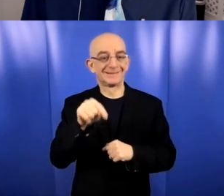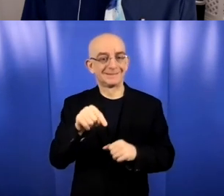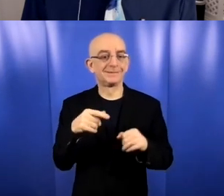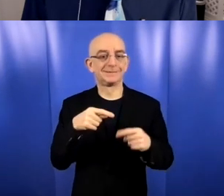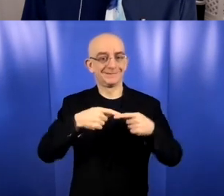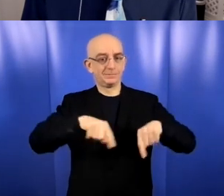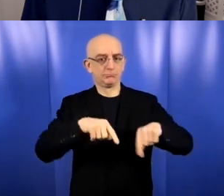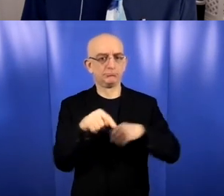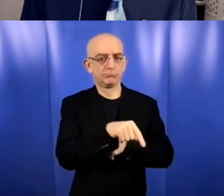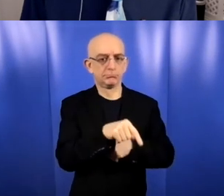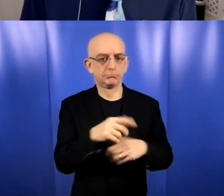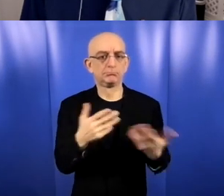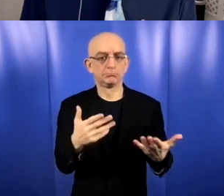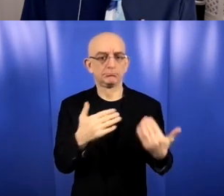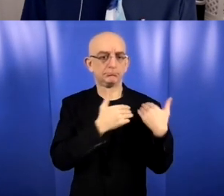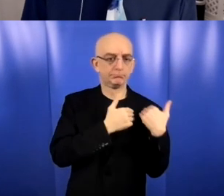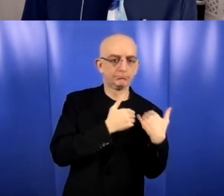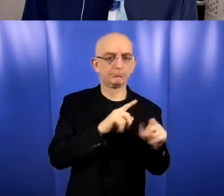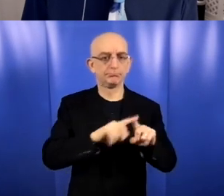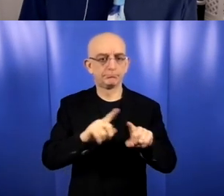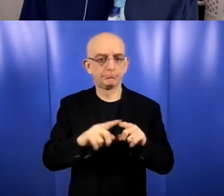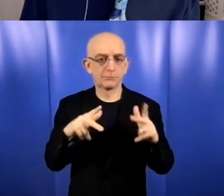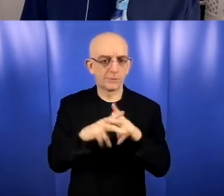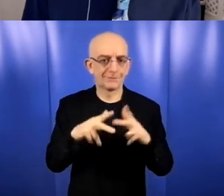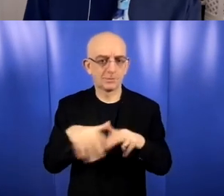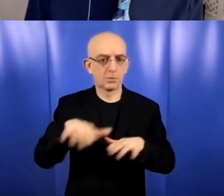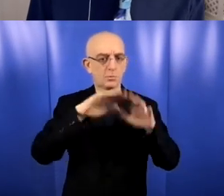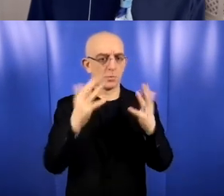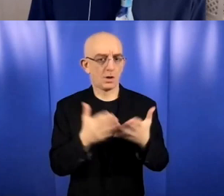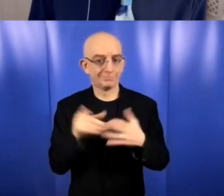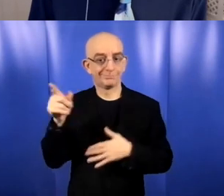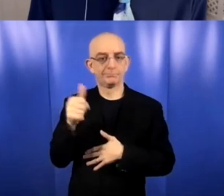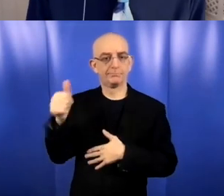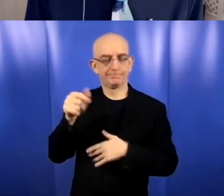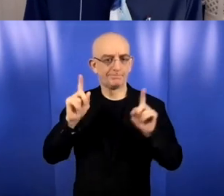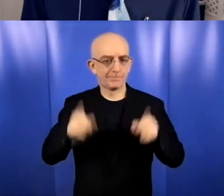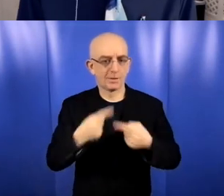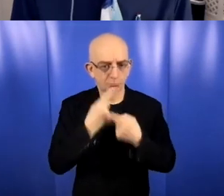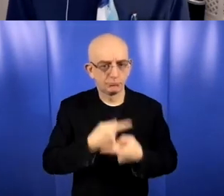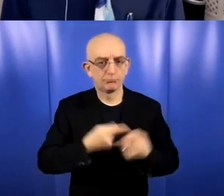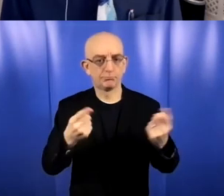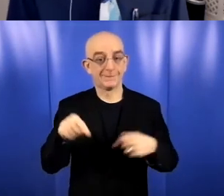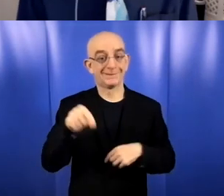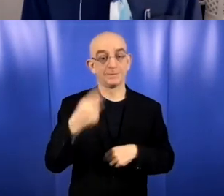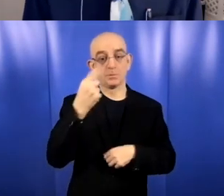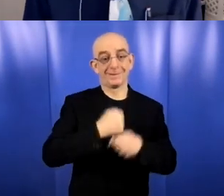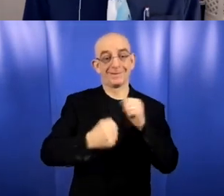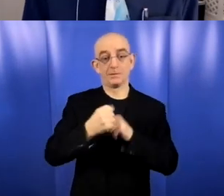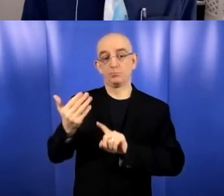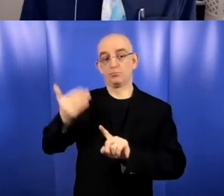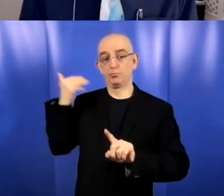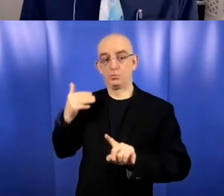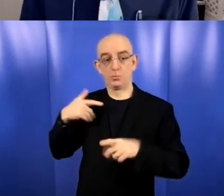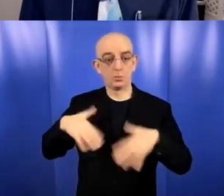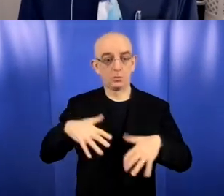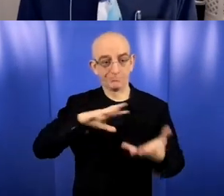some new as well as ongoing crises of conflicts worldwide that have continued and worsened